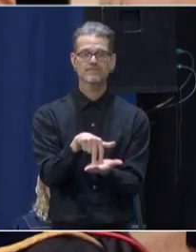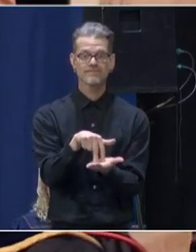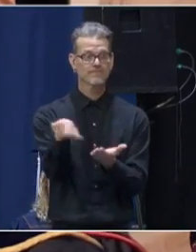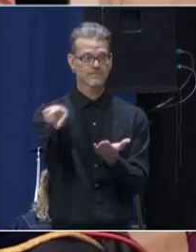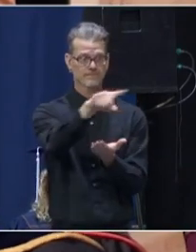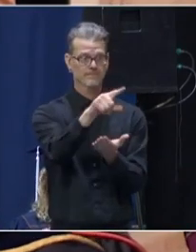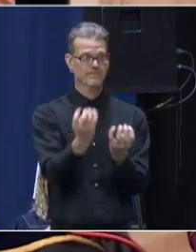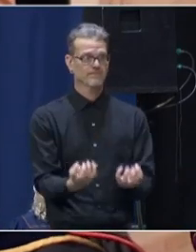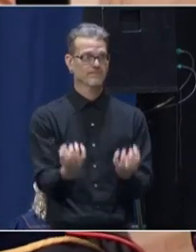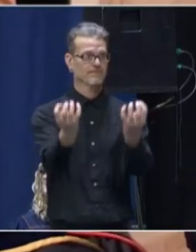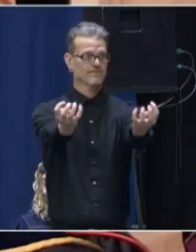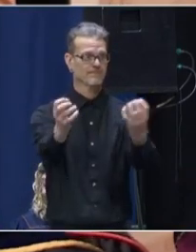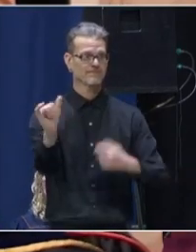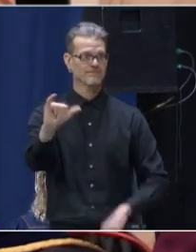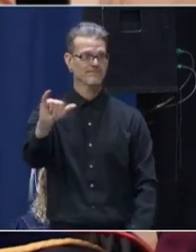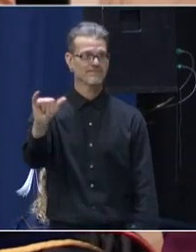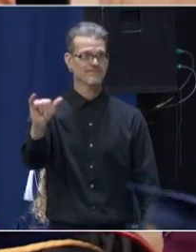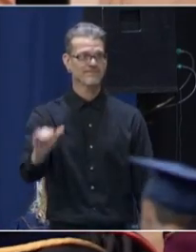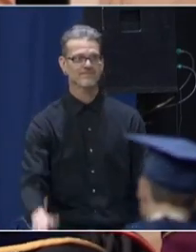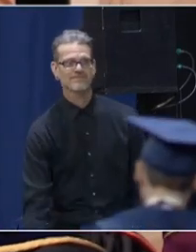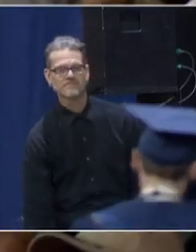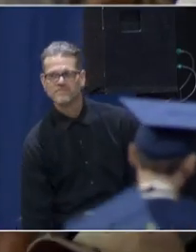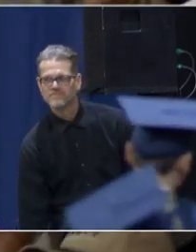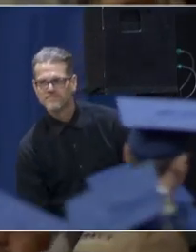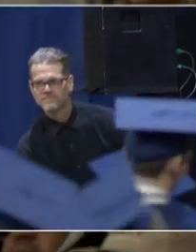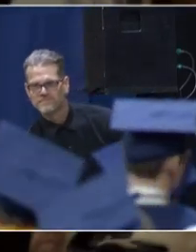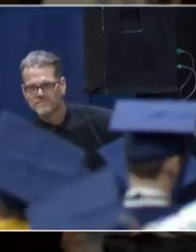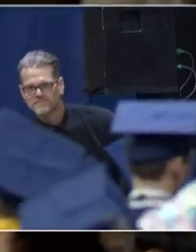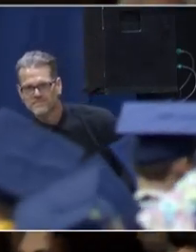That includes you, graduates.